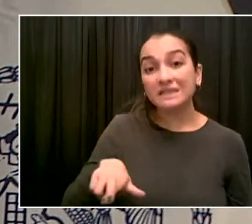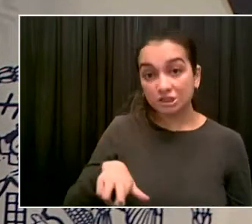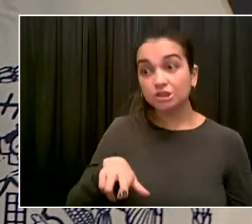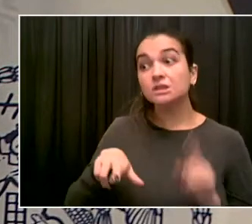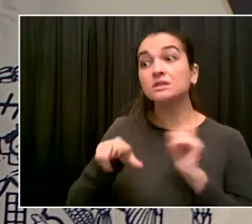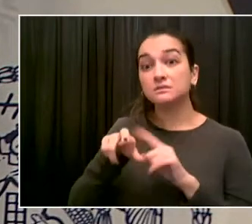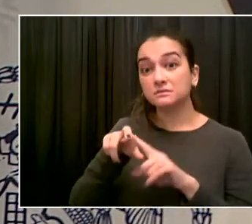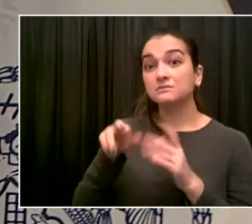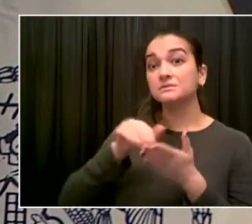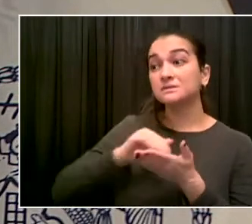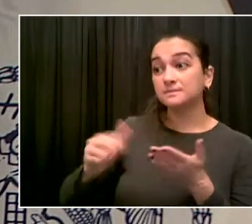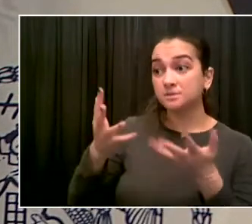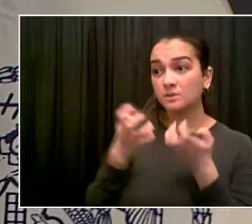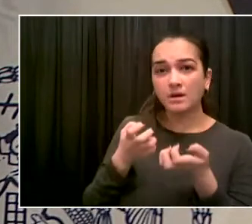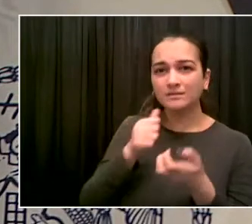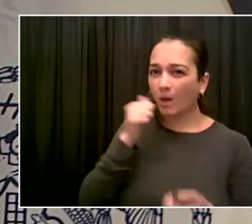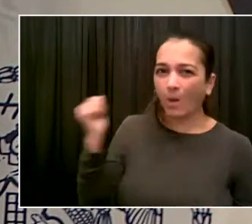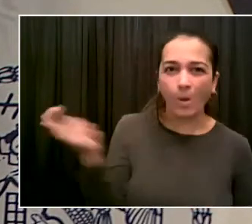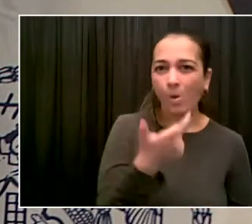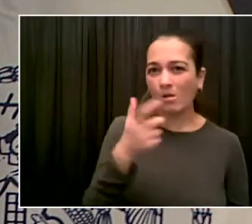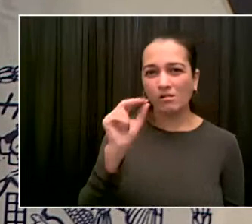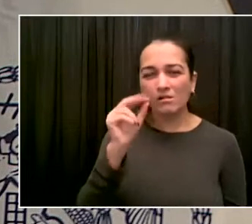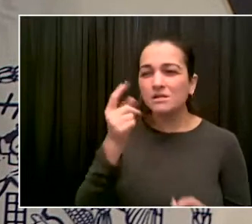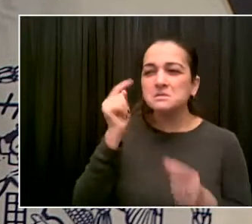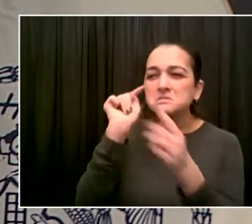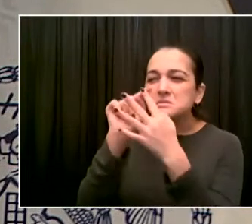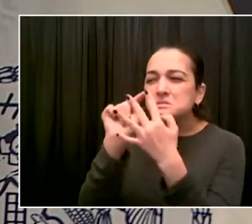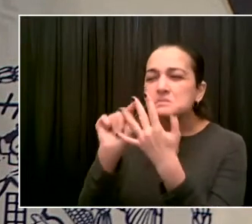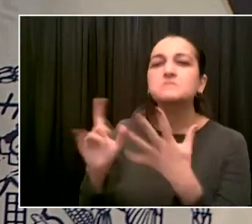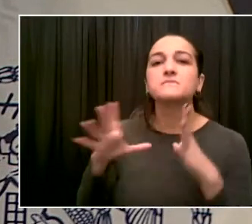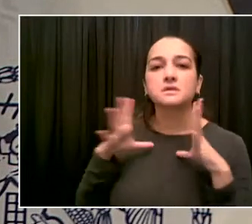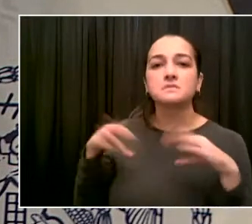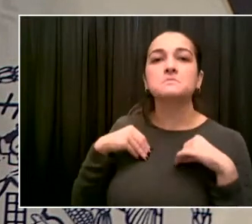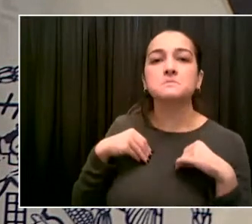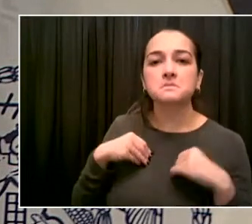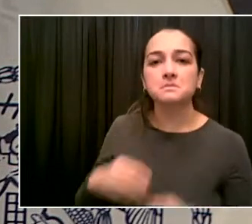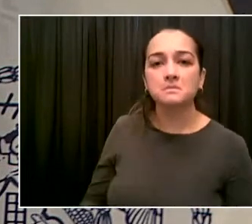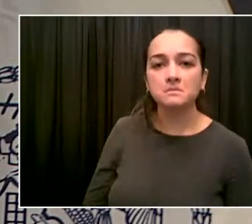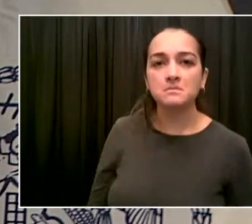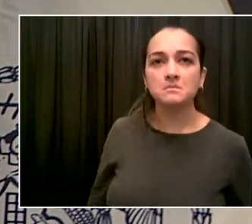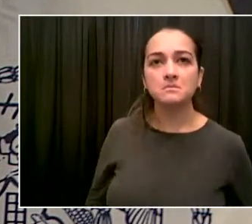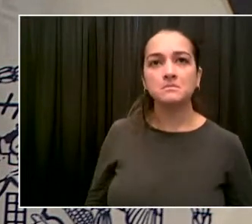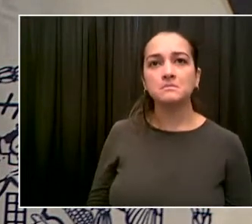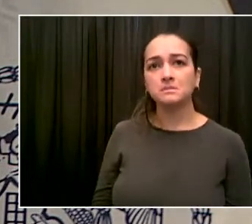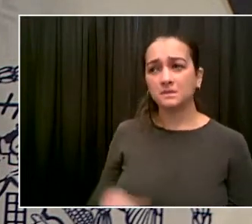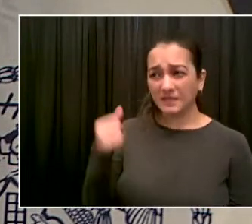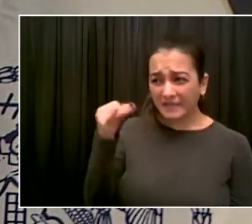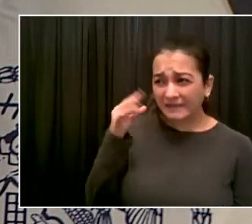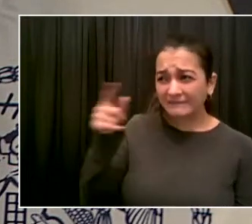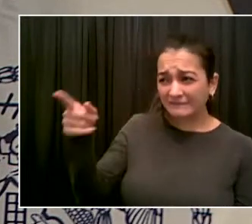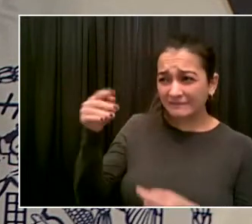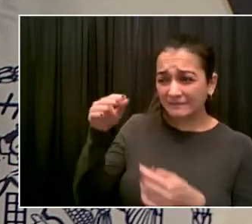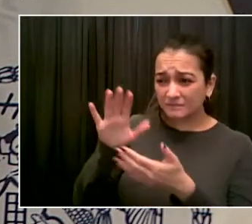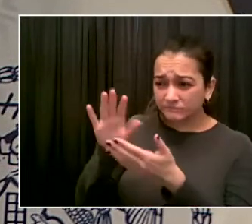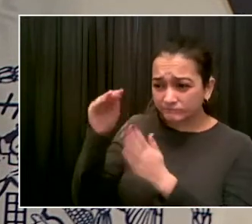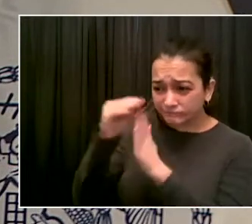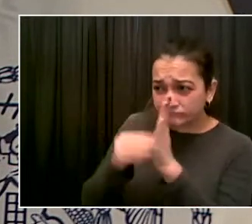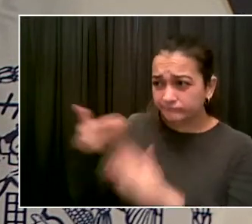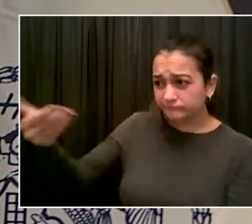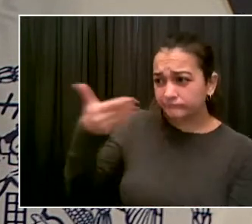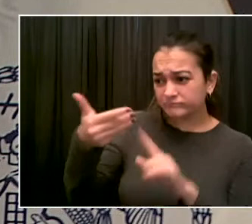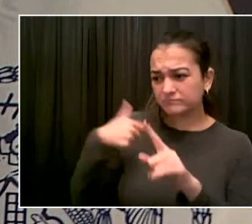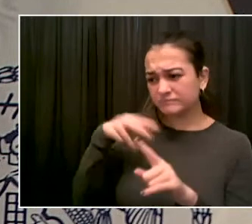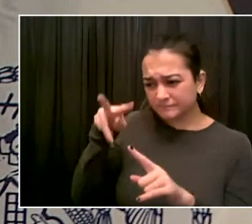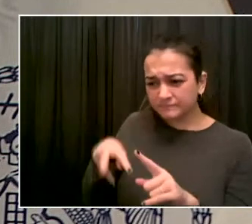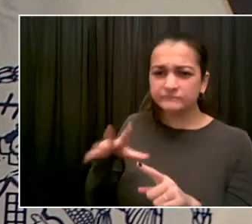those criteria. And then they'll get a judgment. And then, as is true in our democracy, if the judgment goes against them, they have a right to appeal and offer